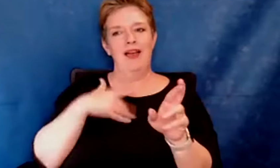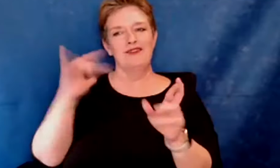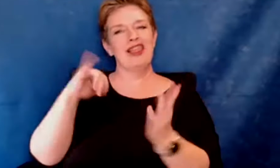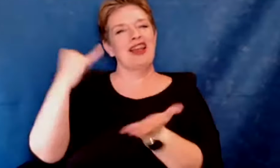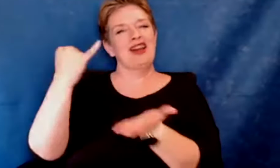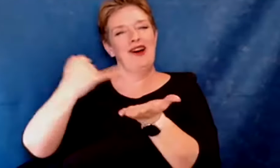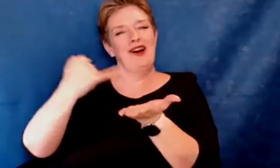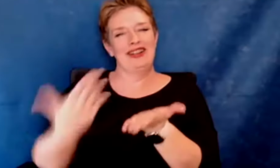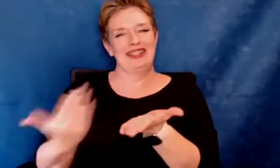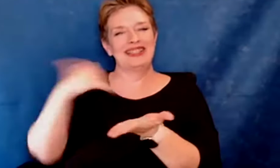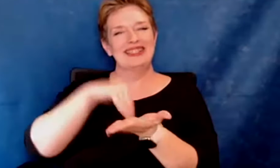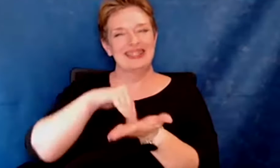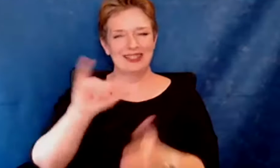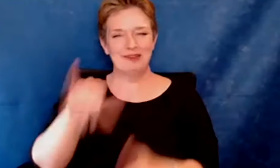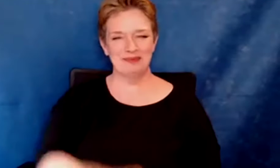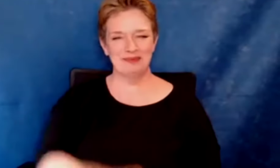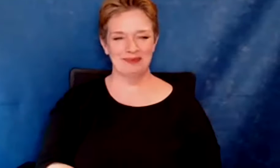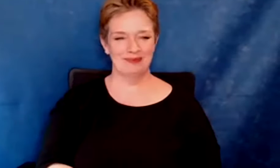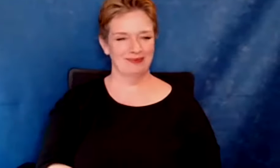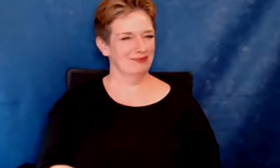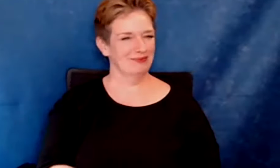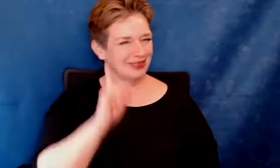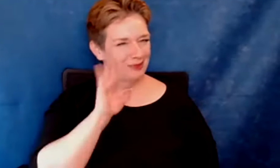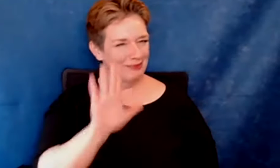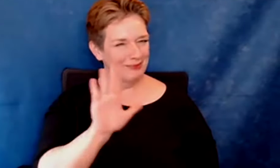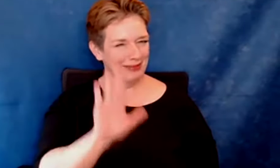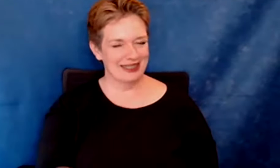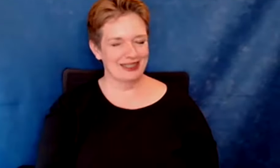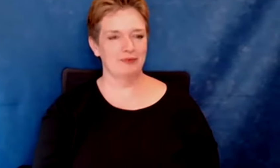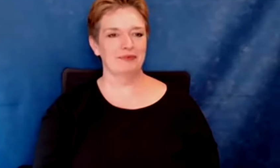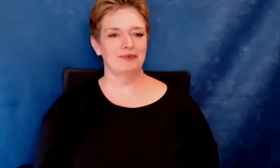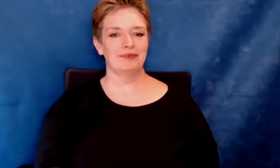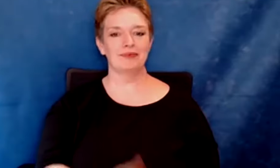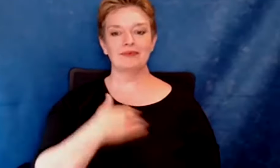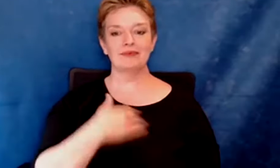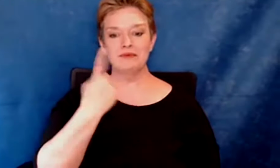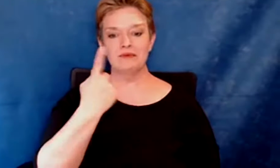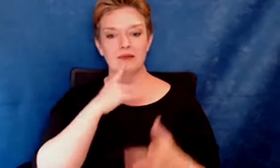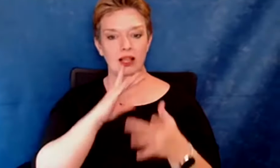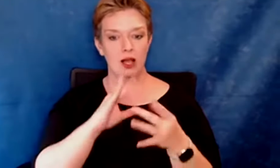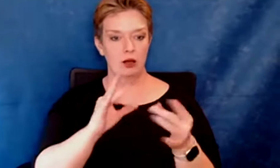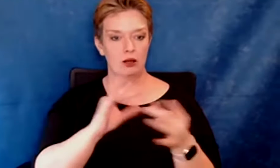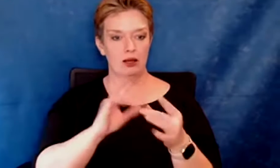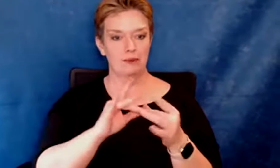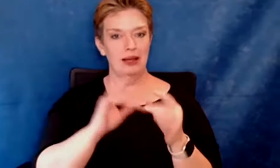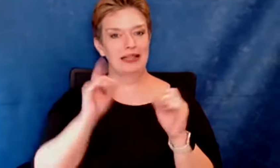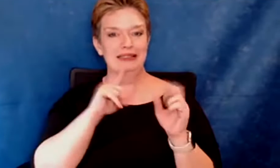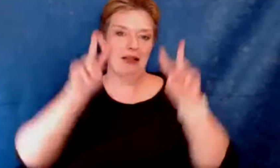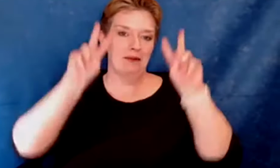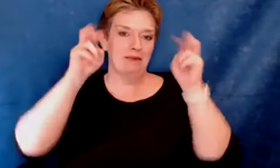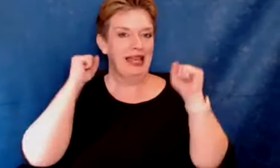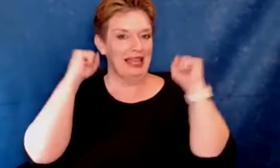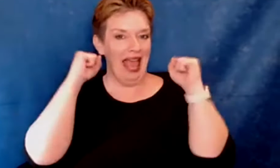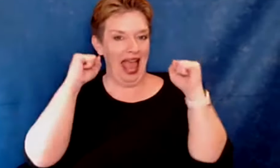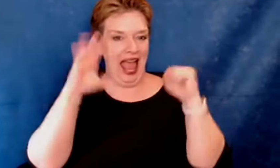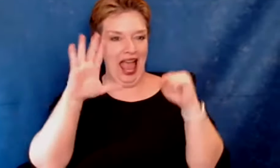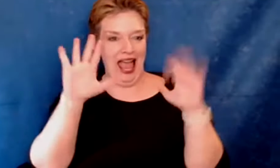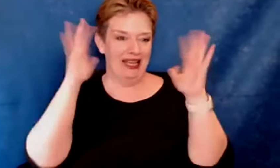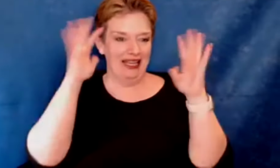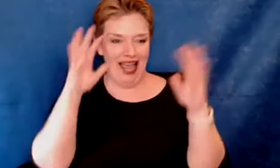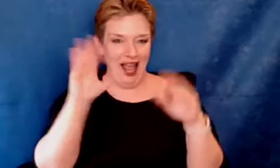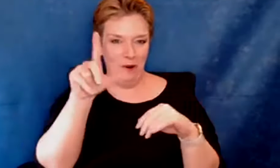So That's amazing. yeah. We have a comment, just yay, Cole, nice work. Thank